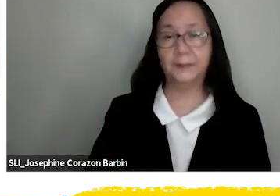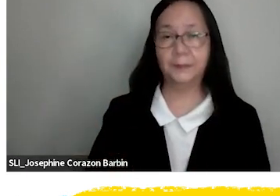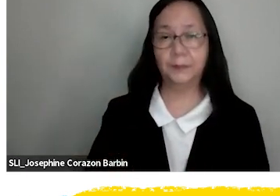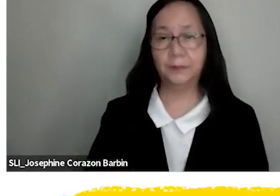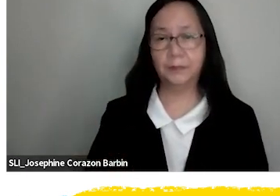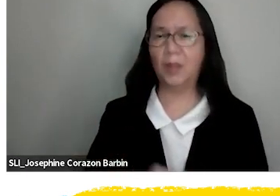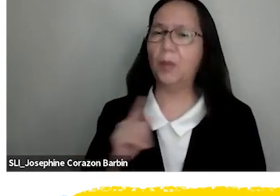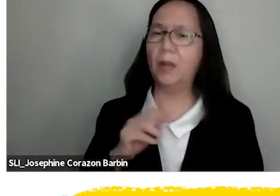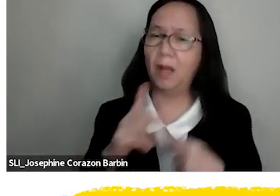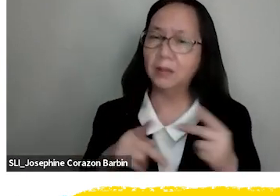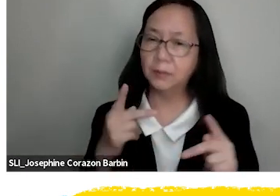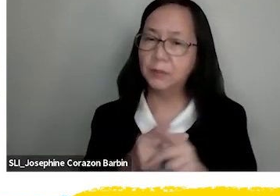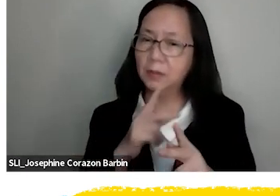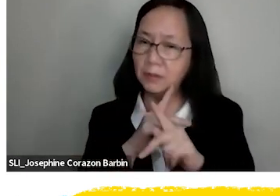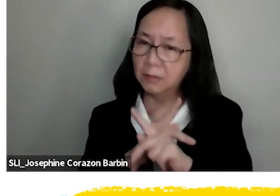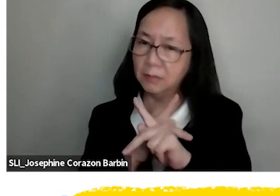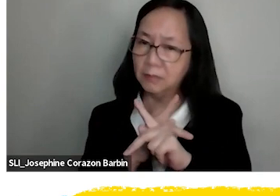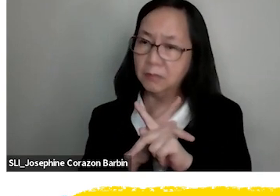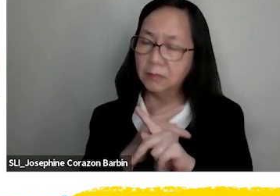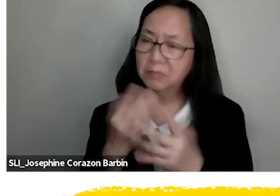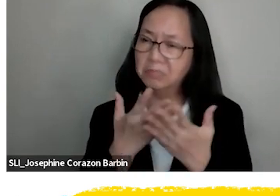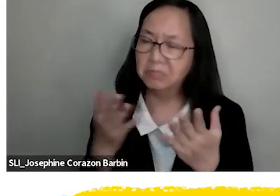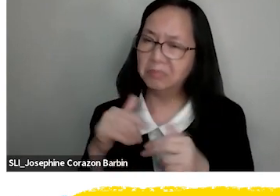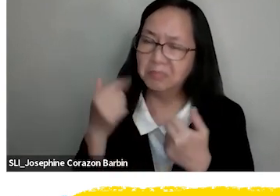What kind of protection in their view